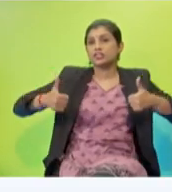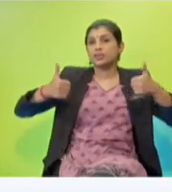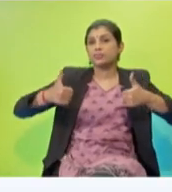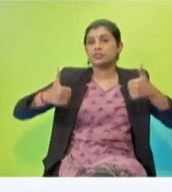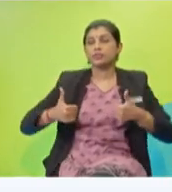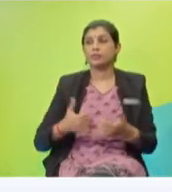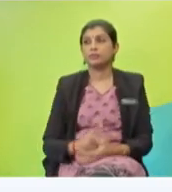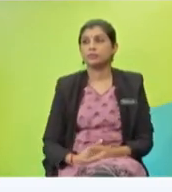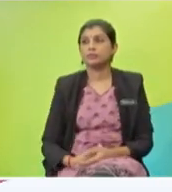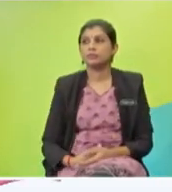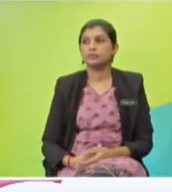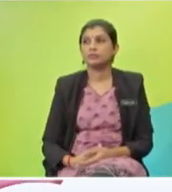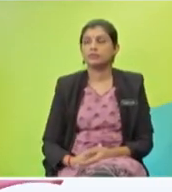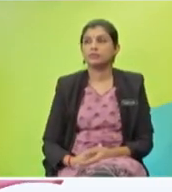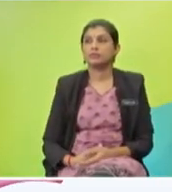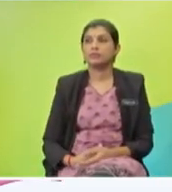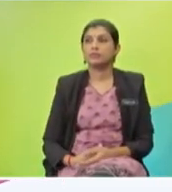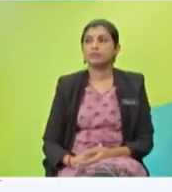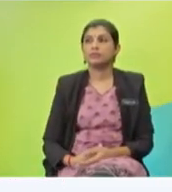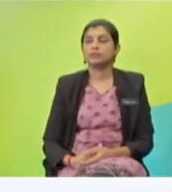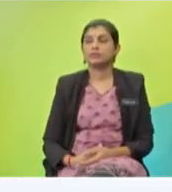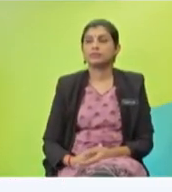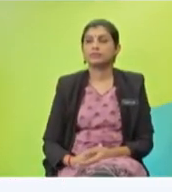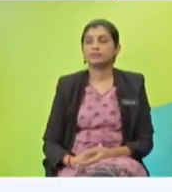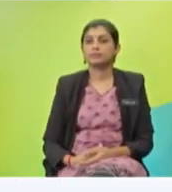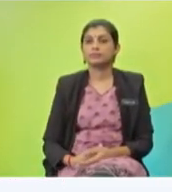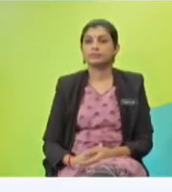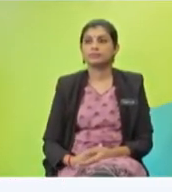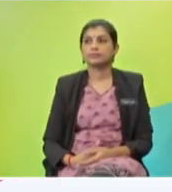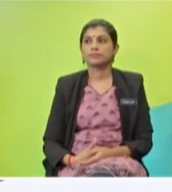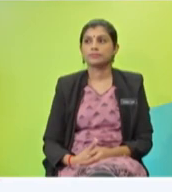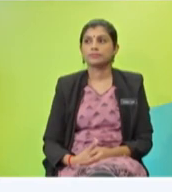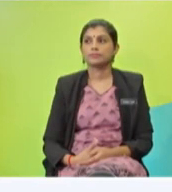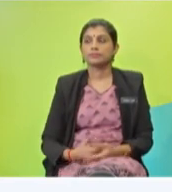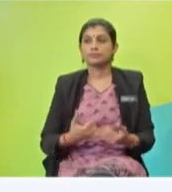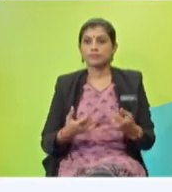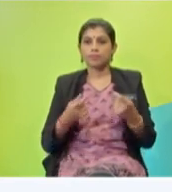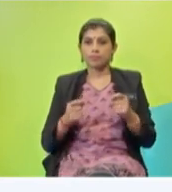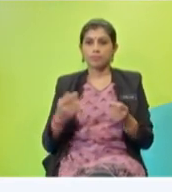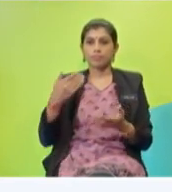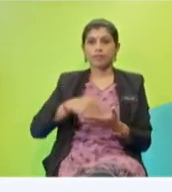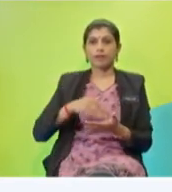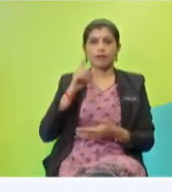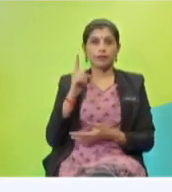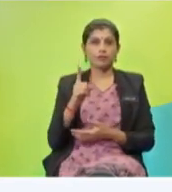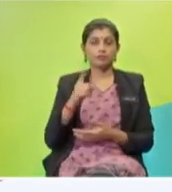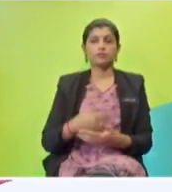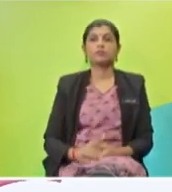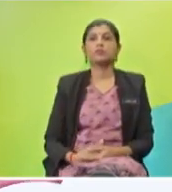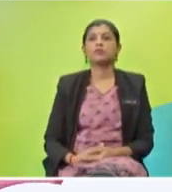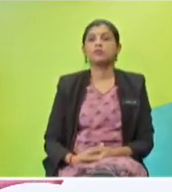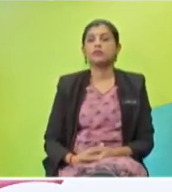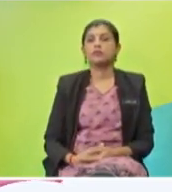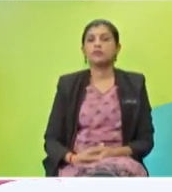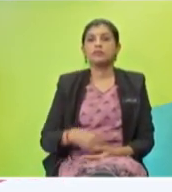Okay, shall we try another one? Yes, let's teacher, see let's the magic let's happen. Okay. We have